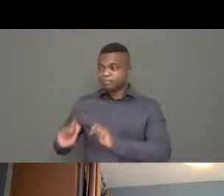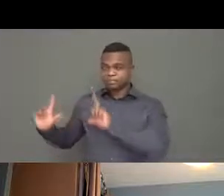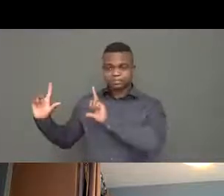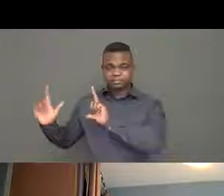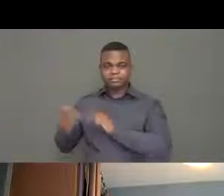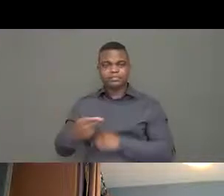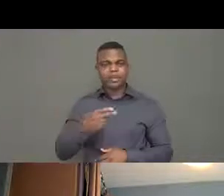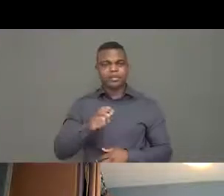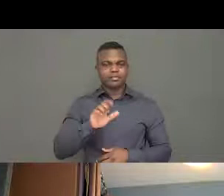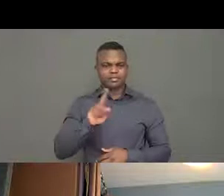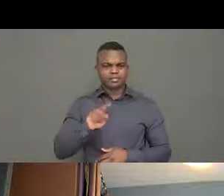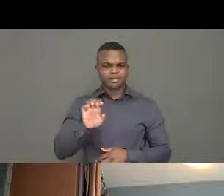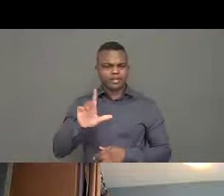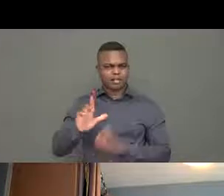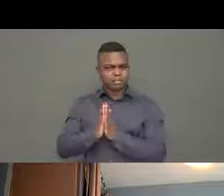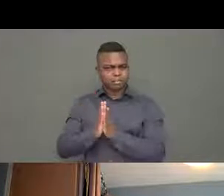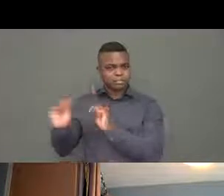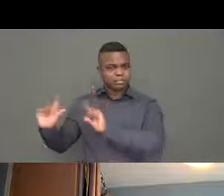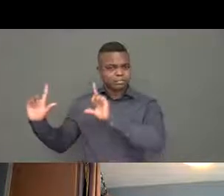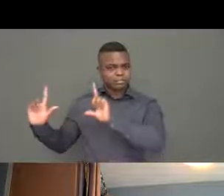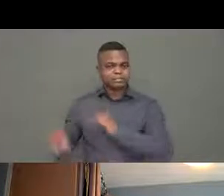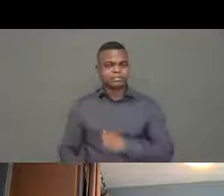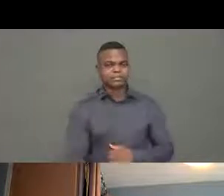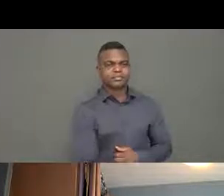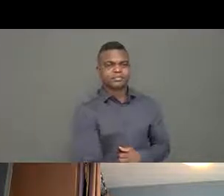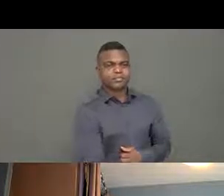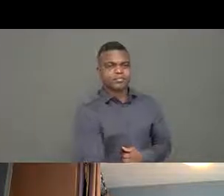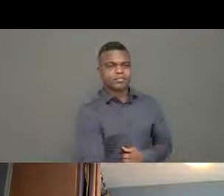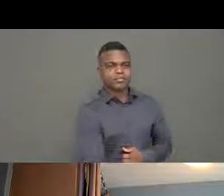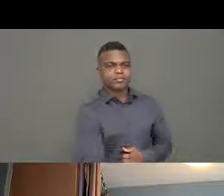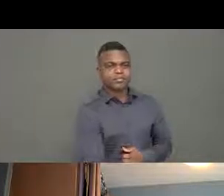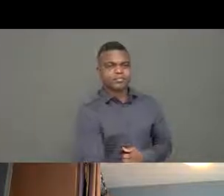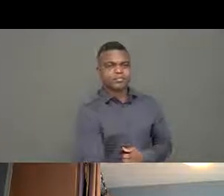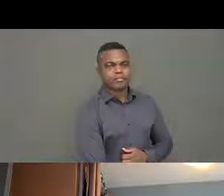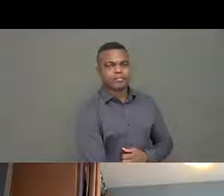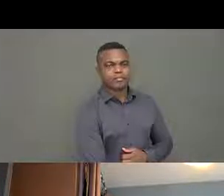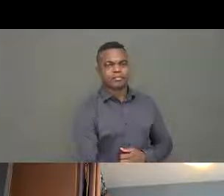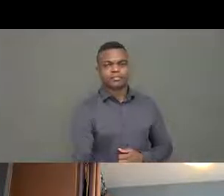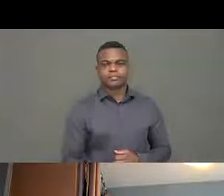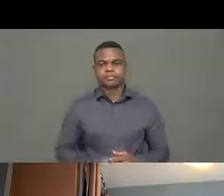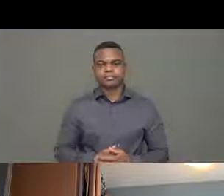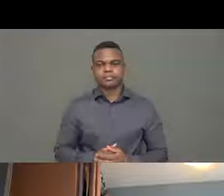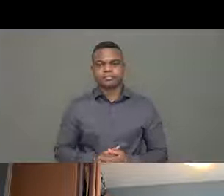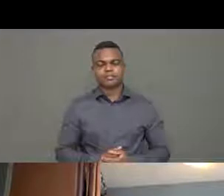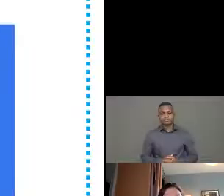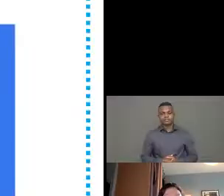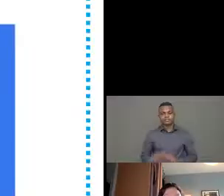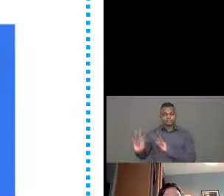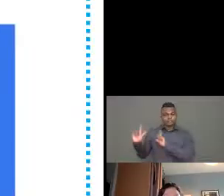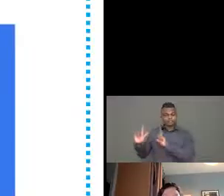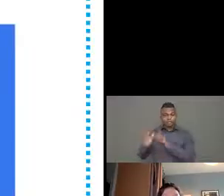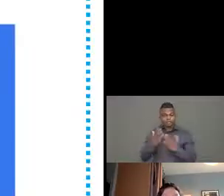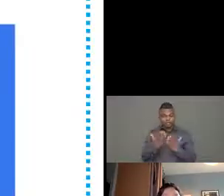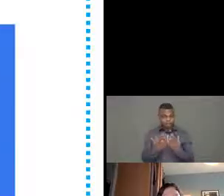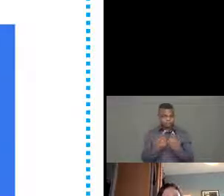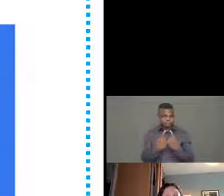Where's the slideshow? There we are. So just to let you know again about real-time captioning in English, will be there